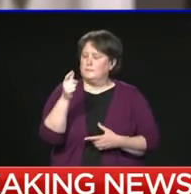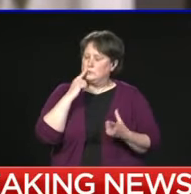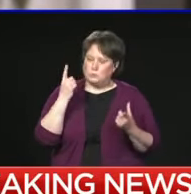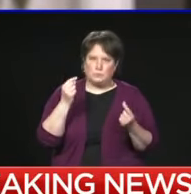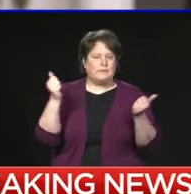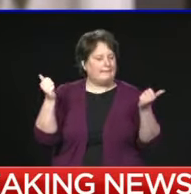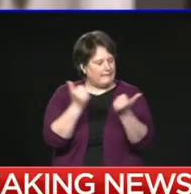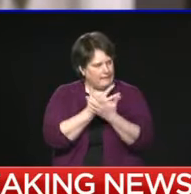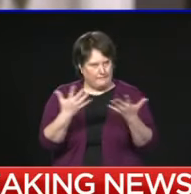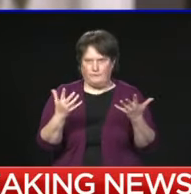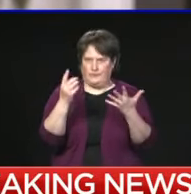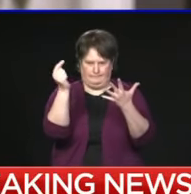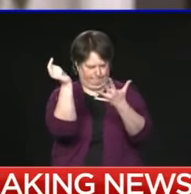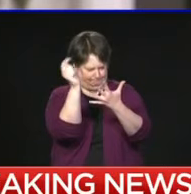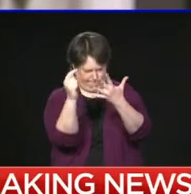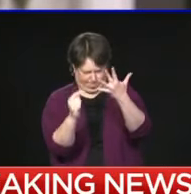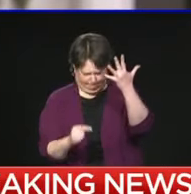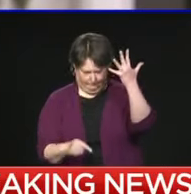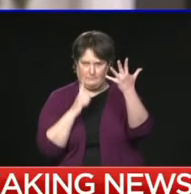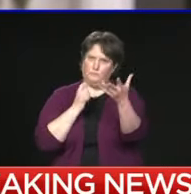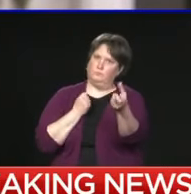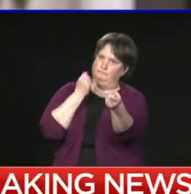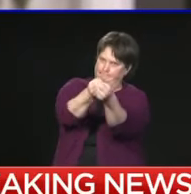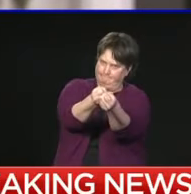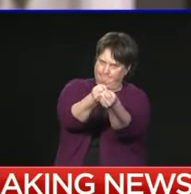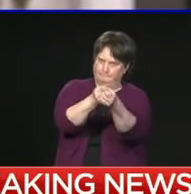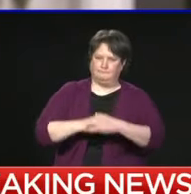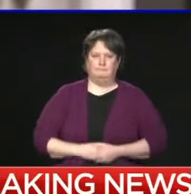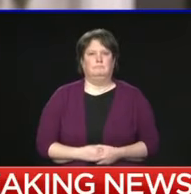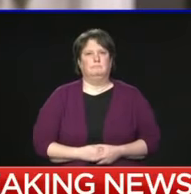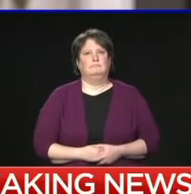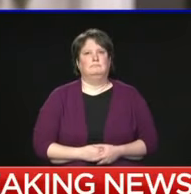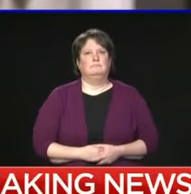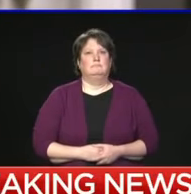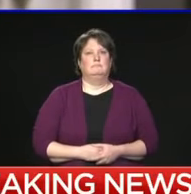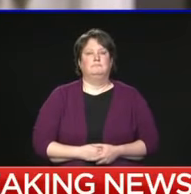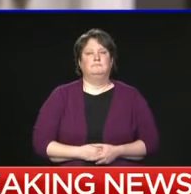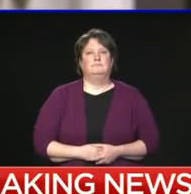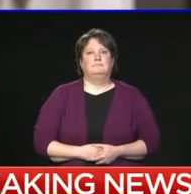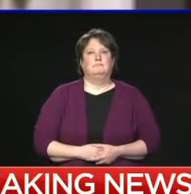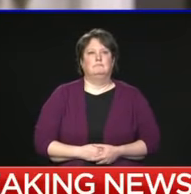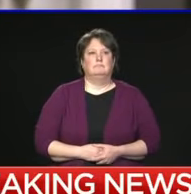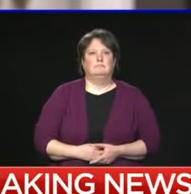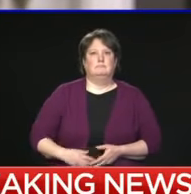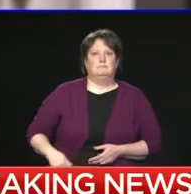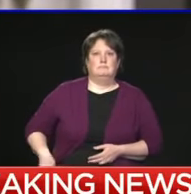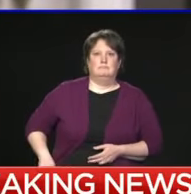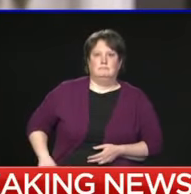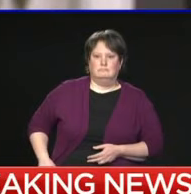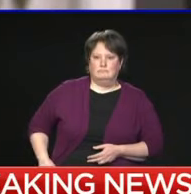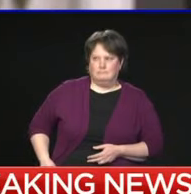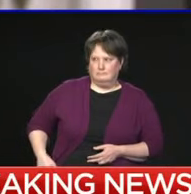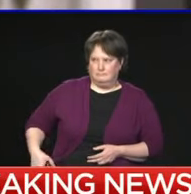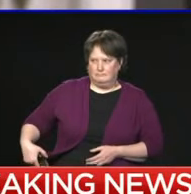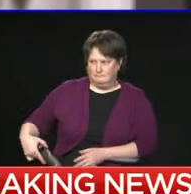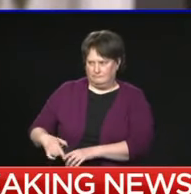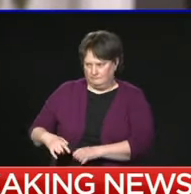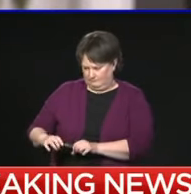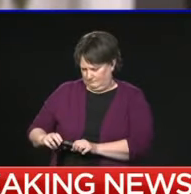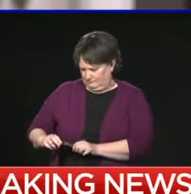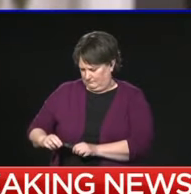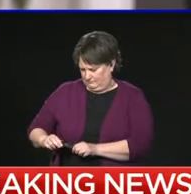everything we can to be there for you. Tôt ce matin, la Chambre des communes a adopté un projet de loi d'urgence pour